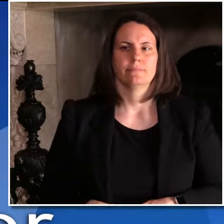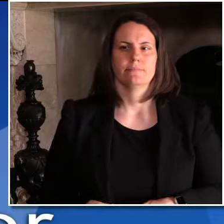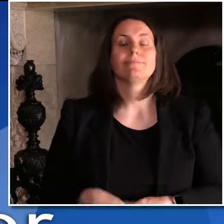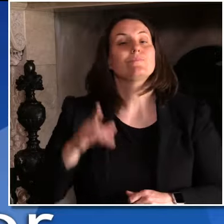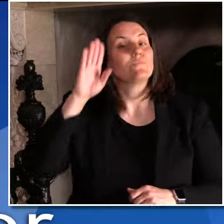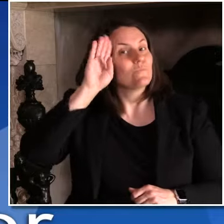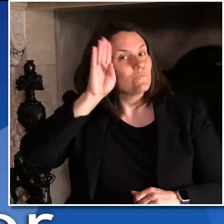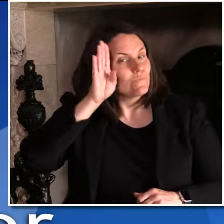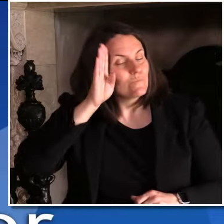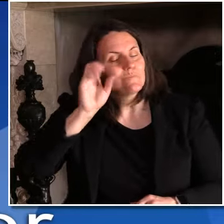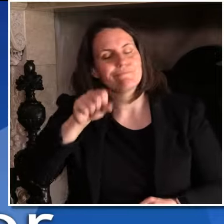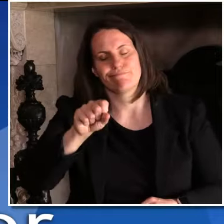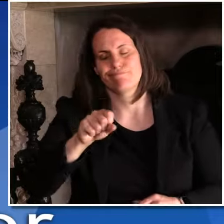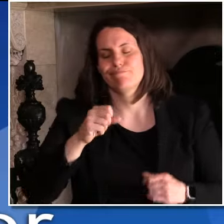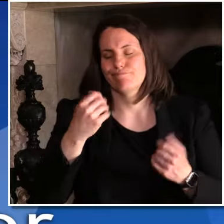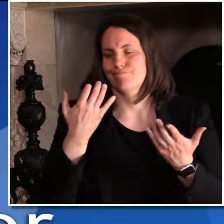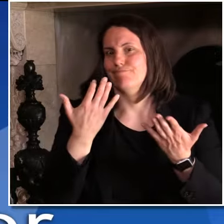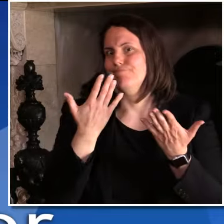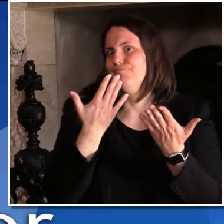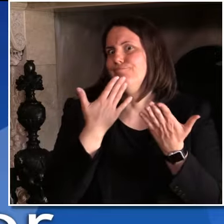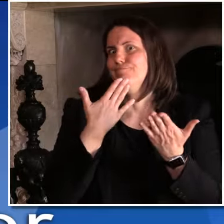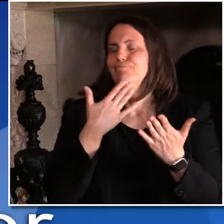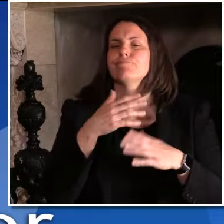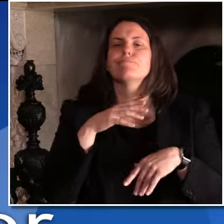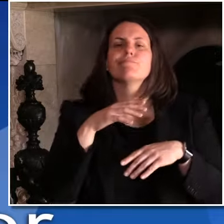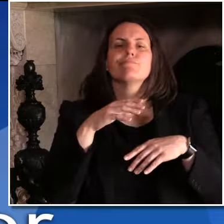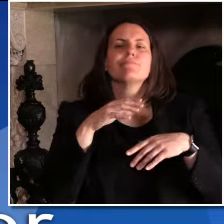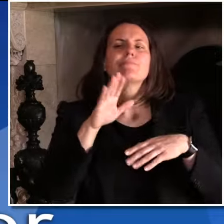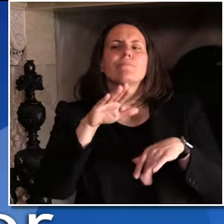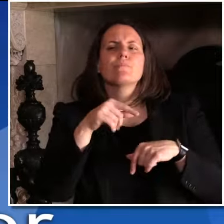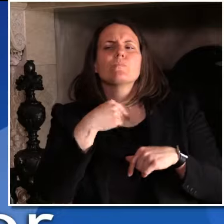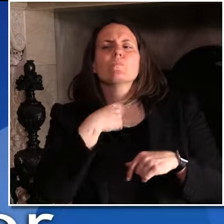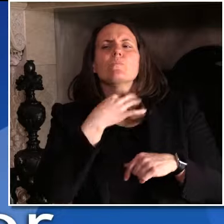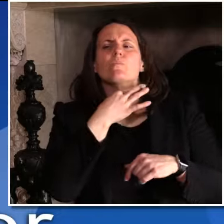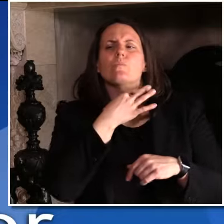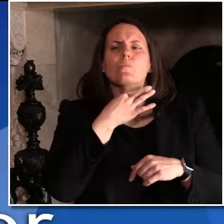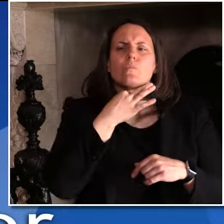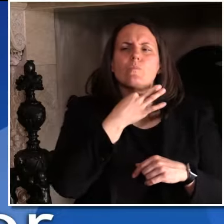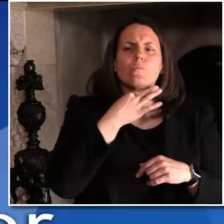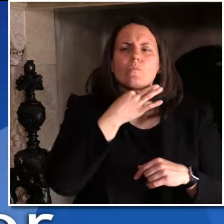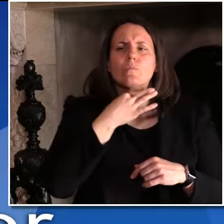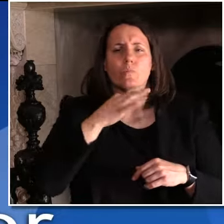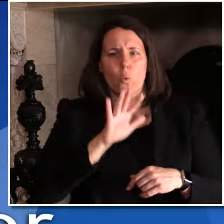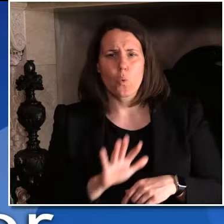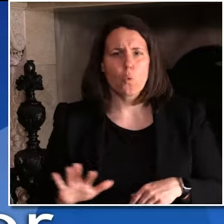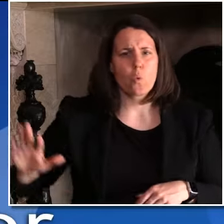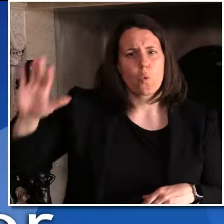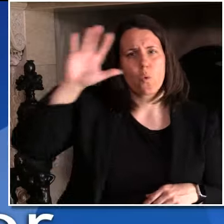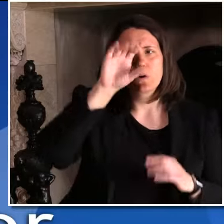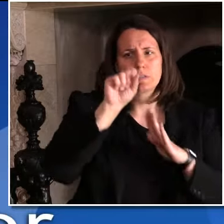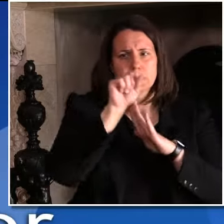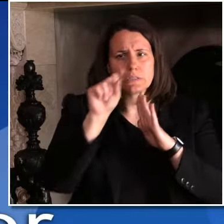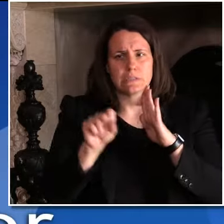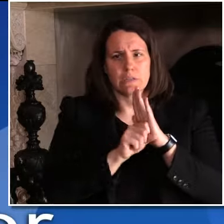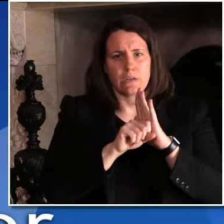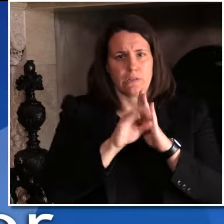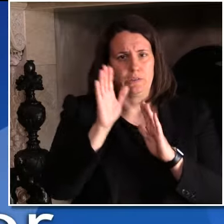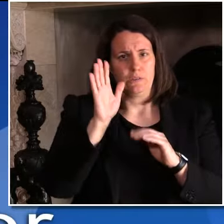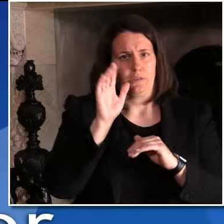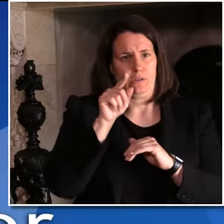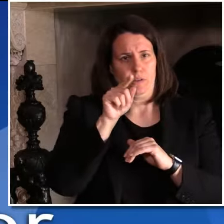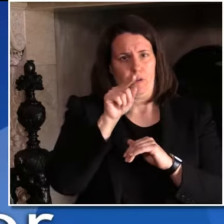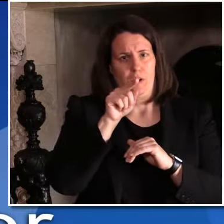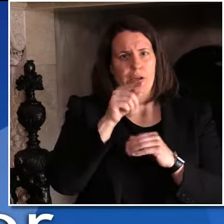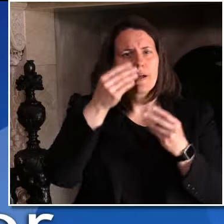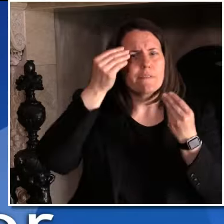Hi, yes. I'm wondering, is the state tracking and going to post on the DHS website the number of tests actually processed,